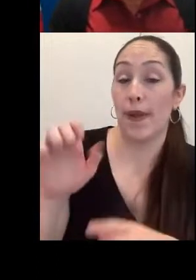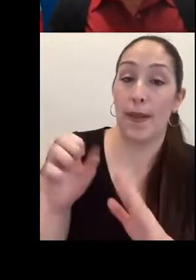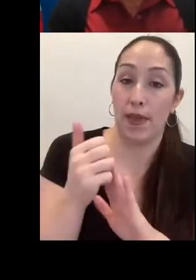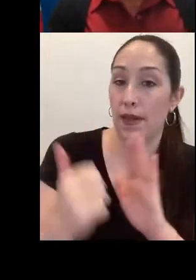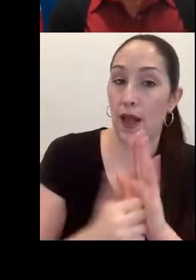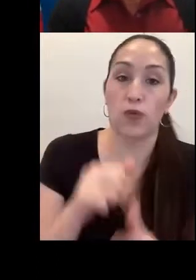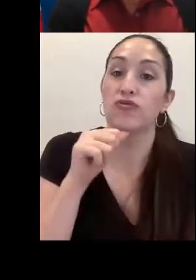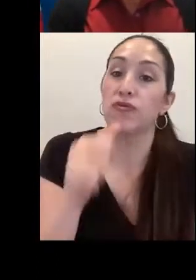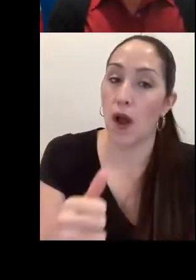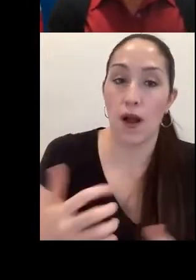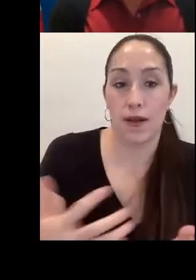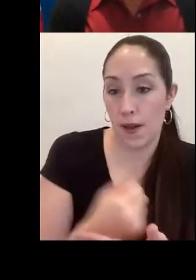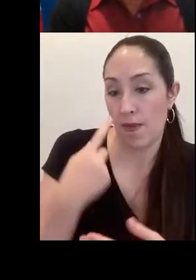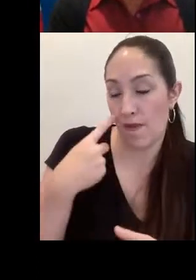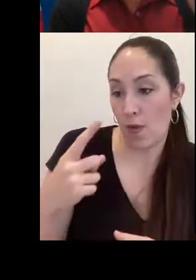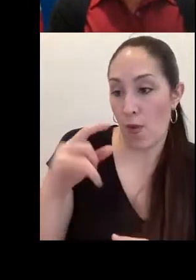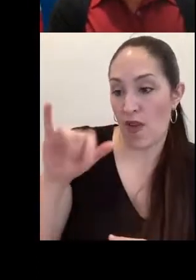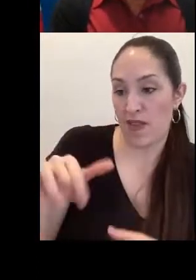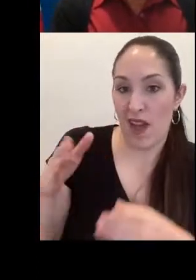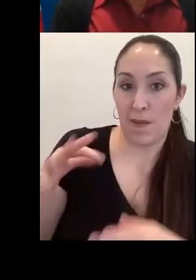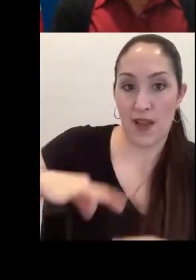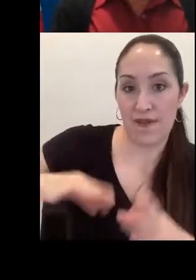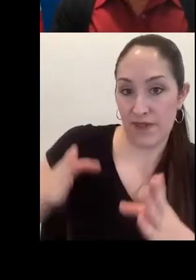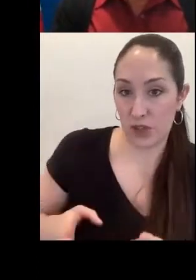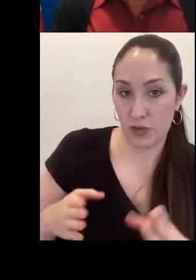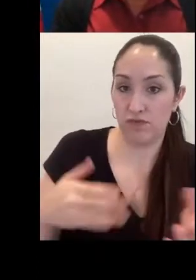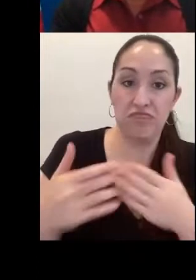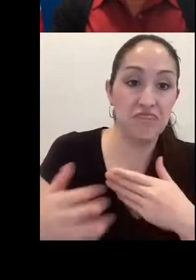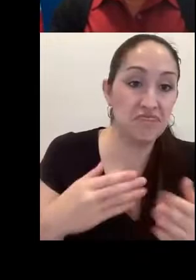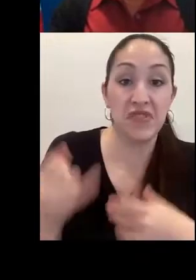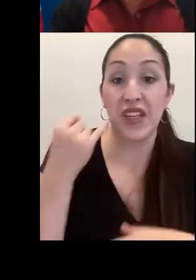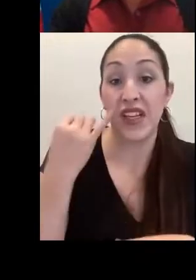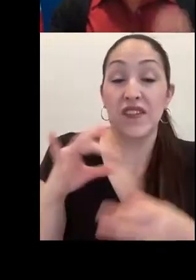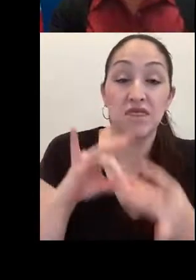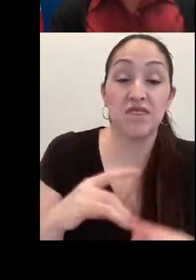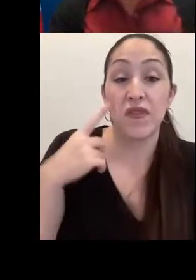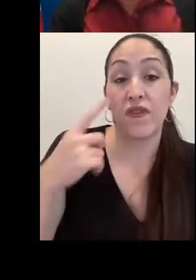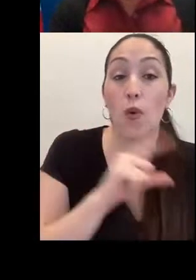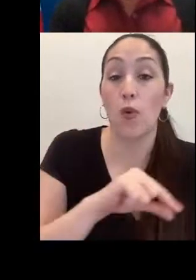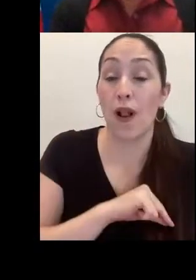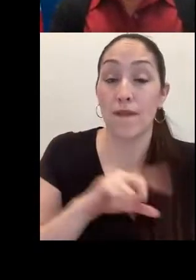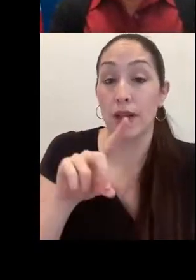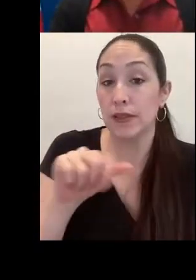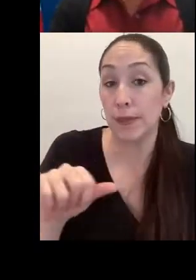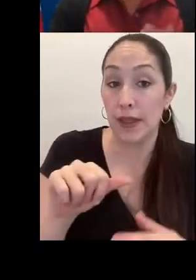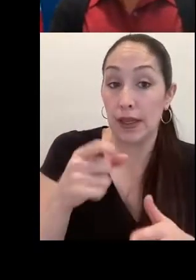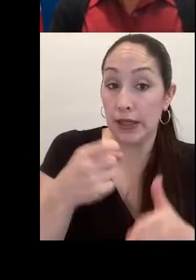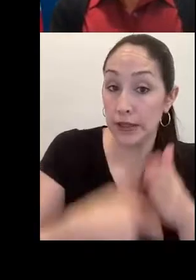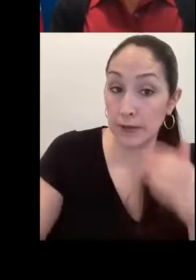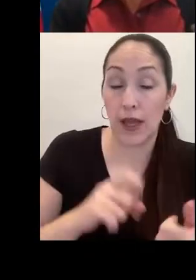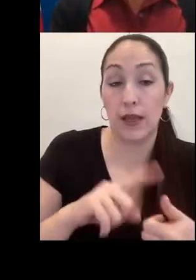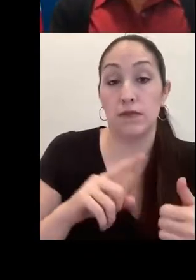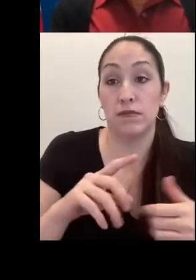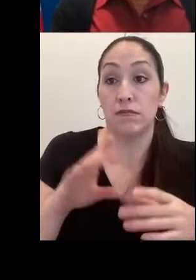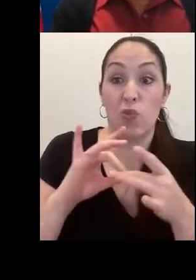for a qualified disability expense, a housing related QDE, a non-housing related QDE,